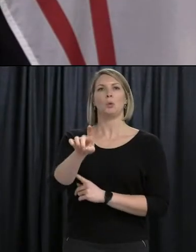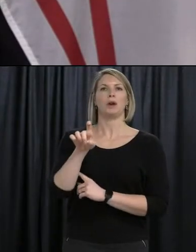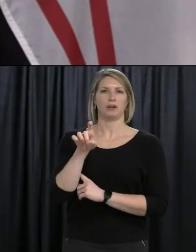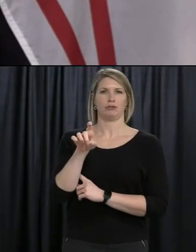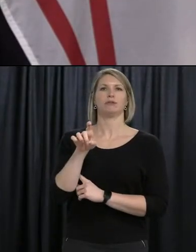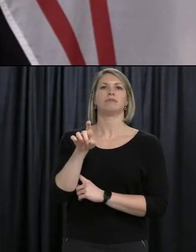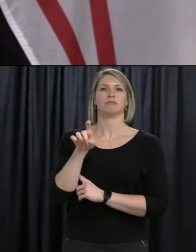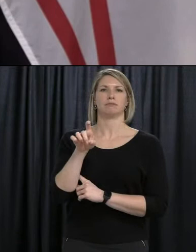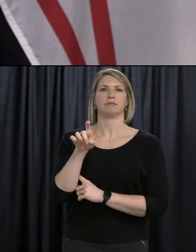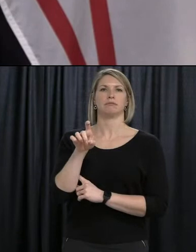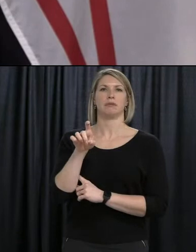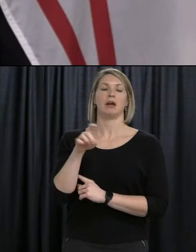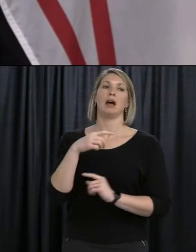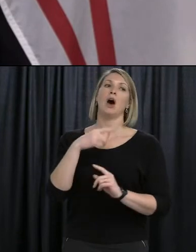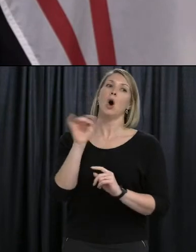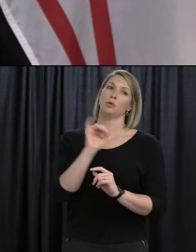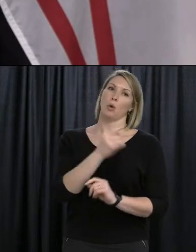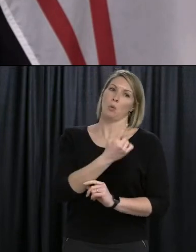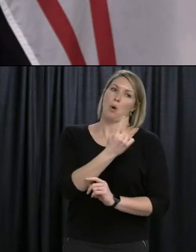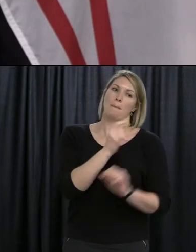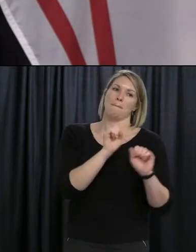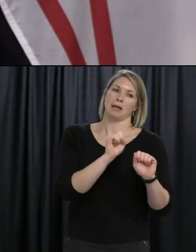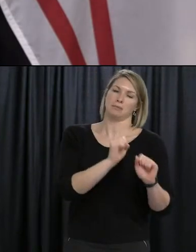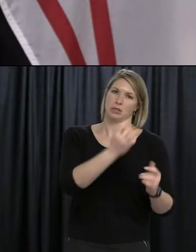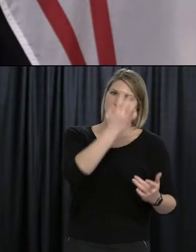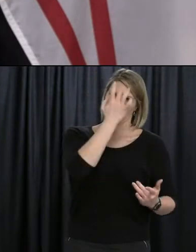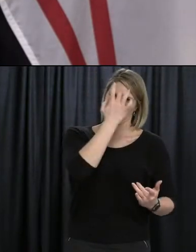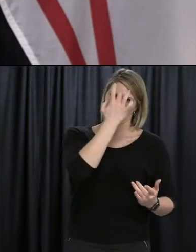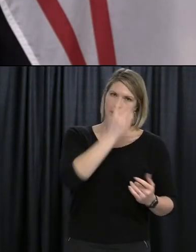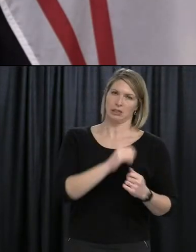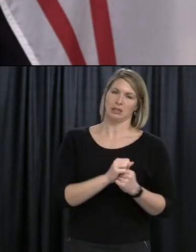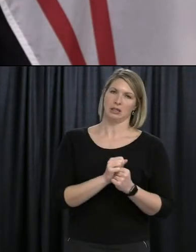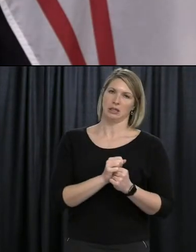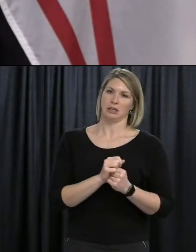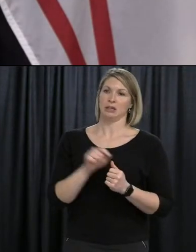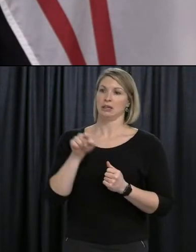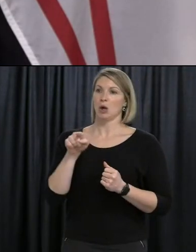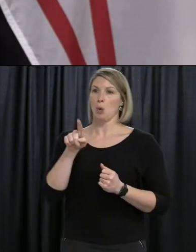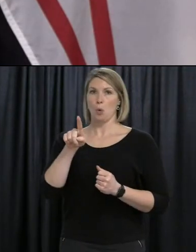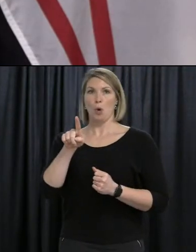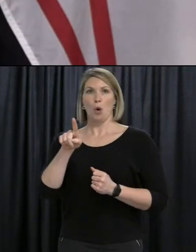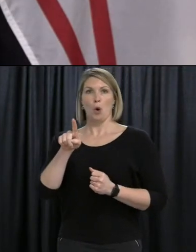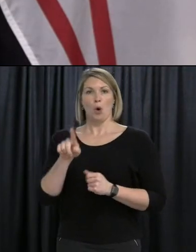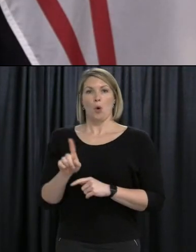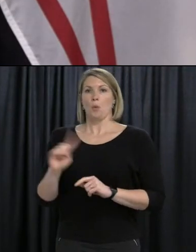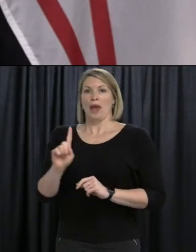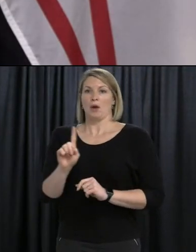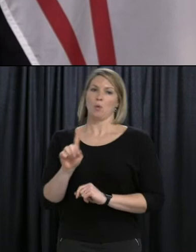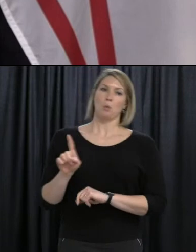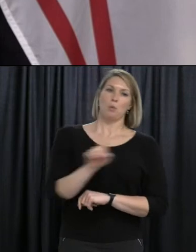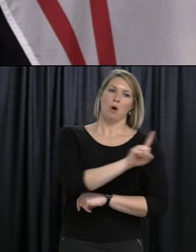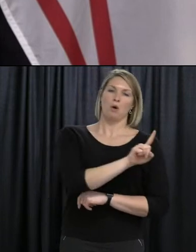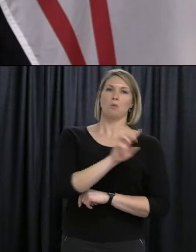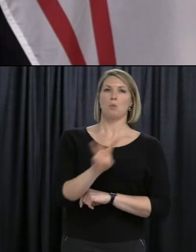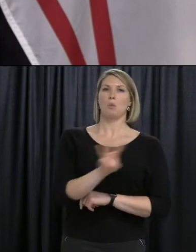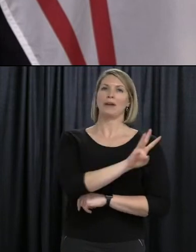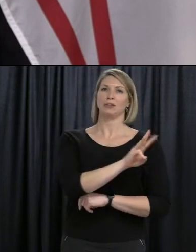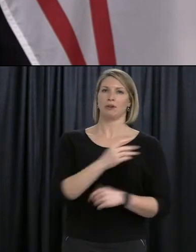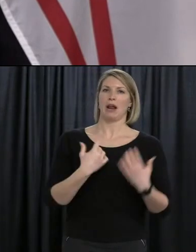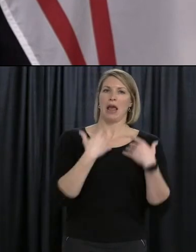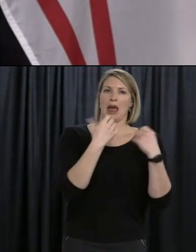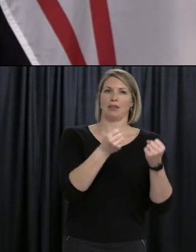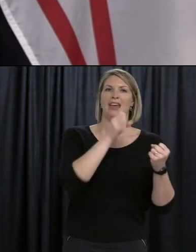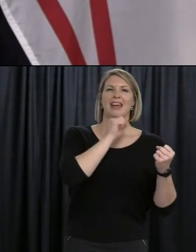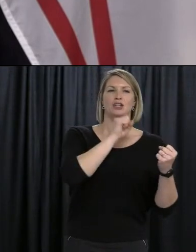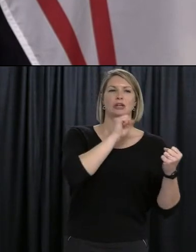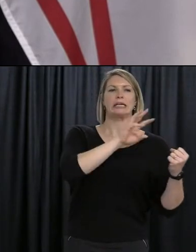in our province and 1 presumptive case. Of the confirmed cases, we have 1 in Western Health between the ages of